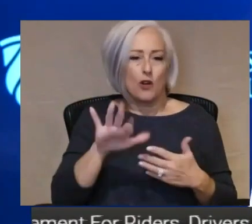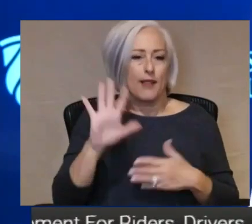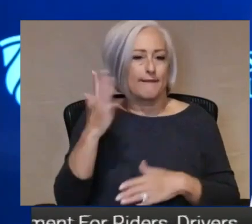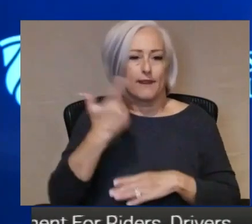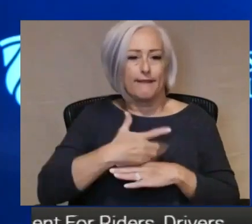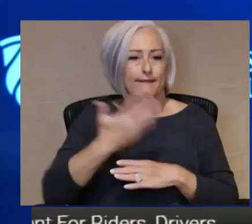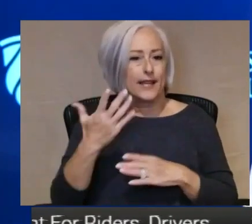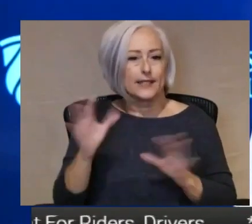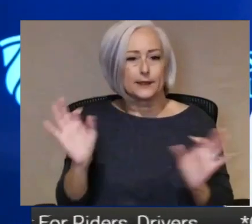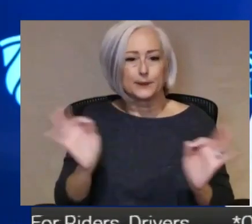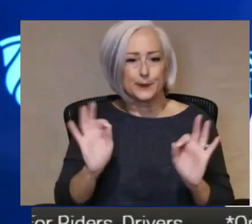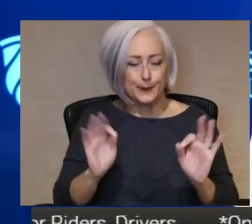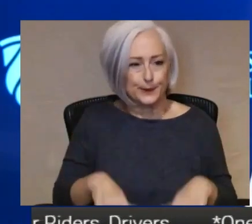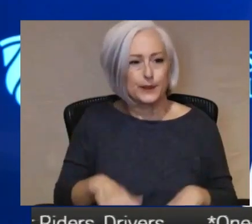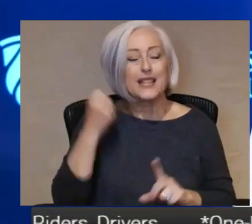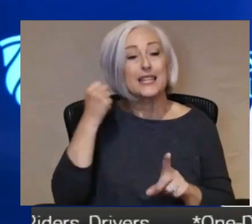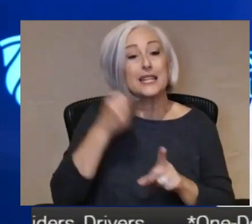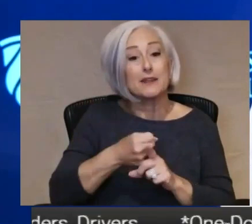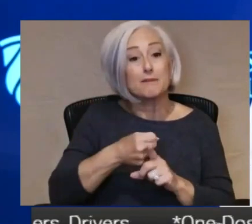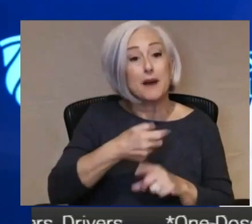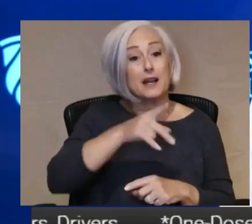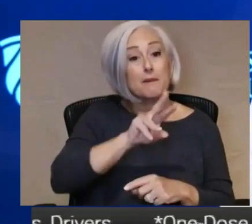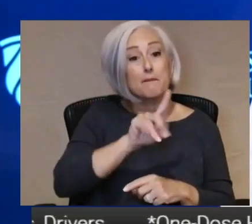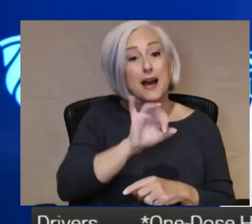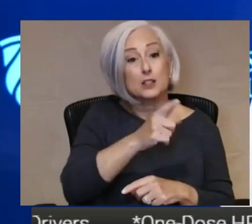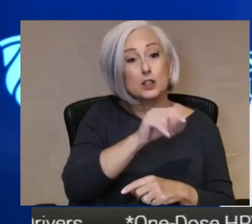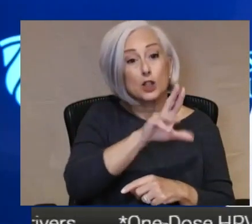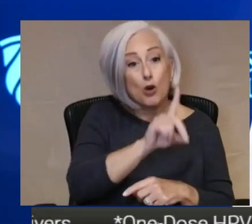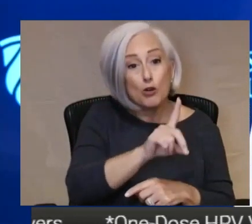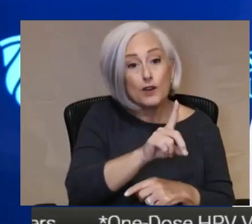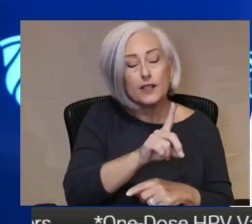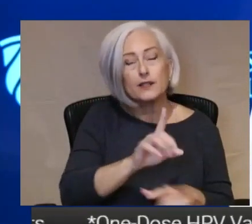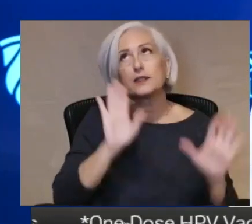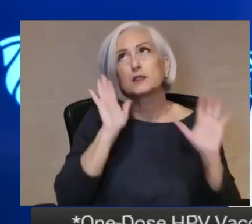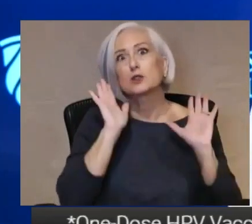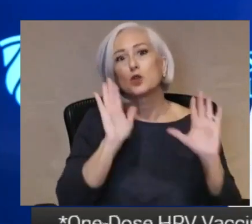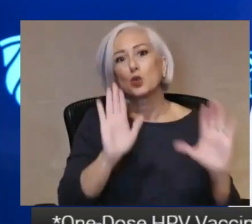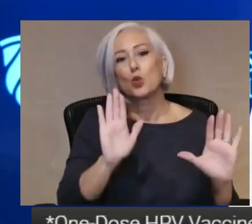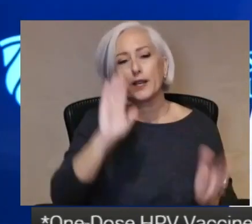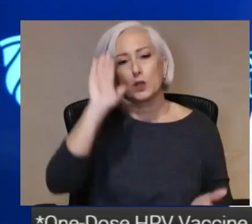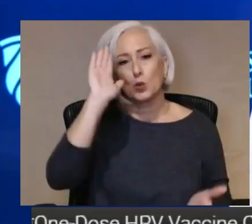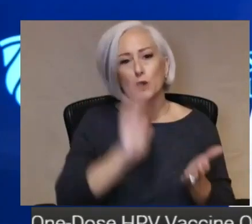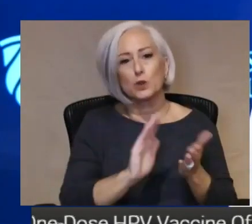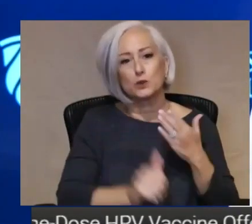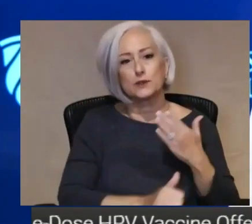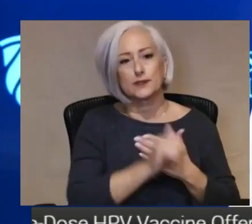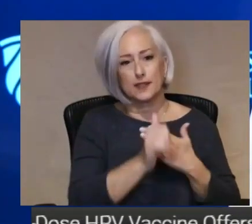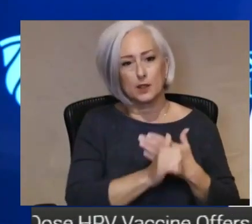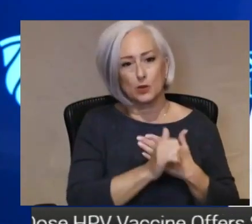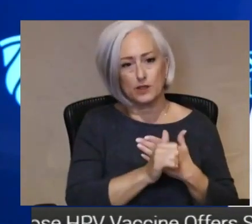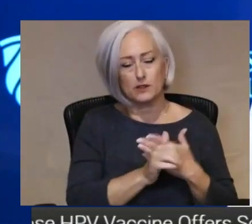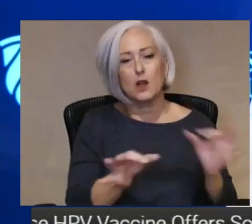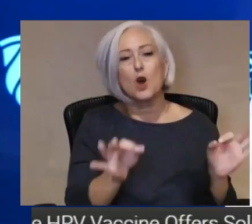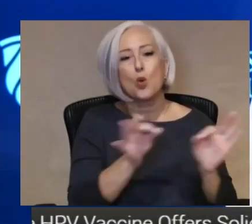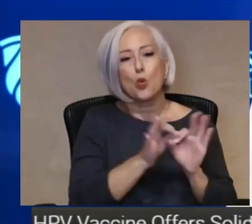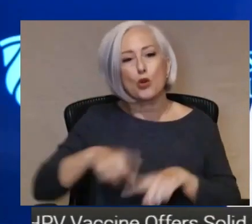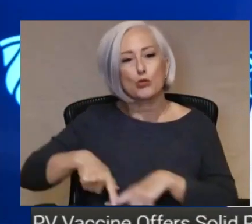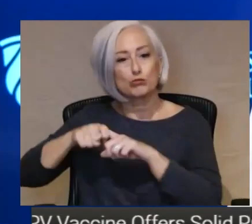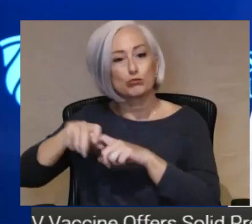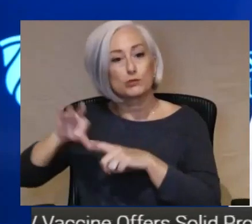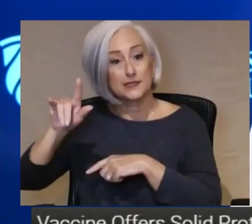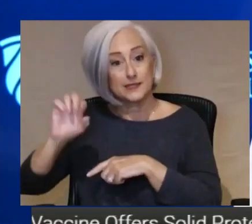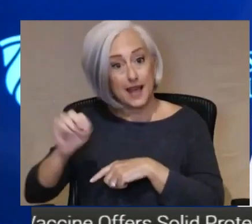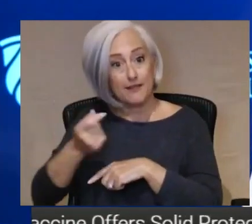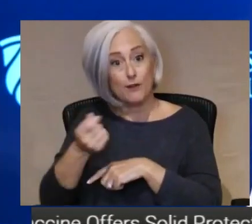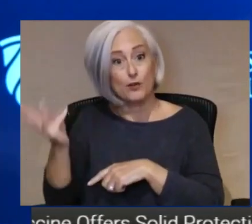the impact of Paxlovid is so great, it reduces the risk so far. I think it's clearly worth holding a statin for a few days if we need to. All right,